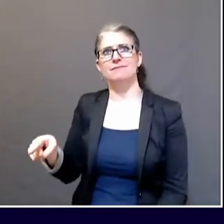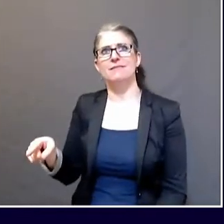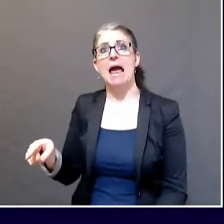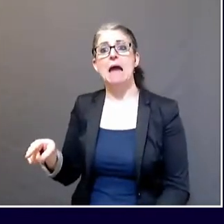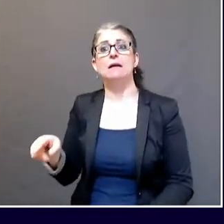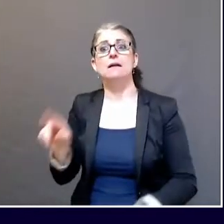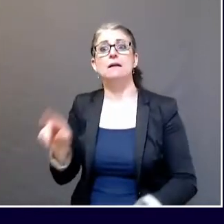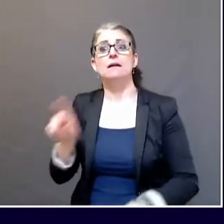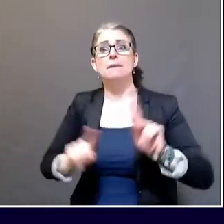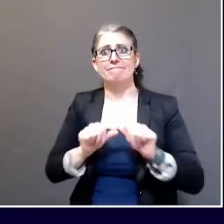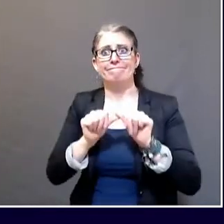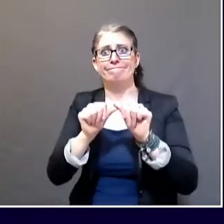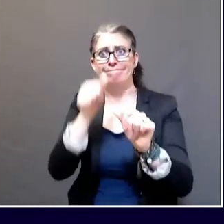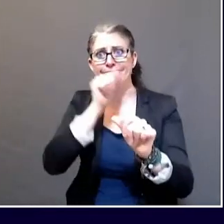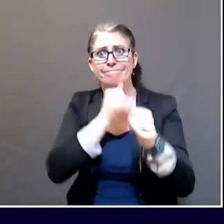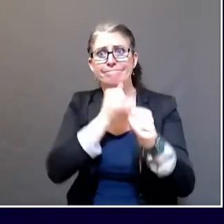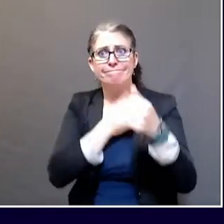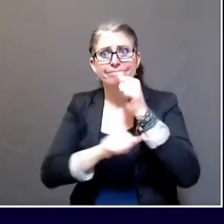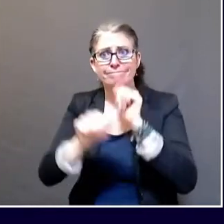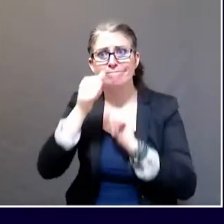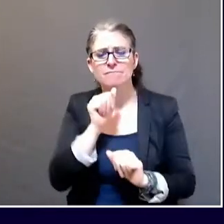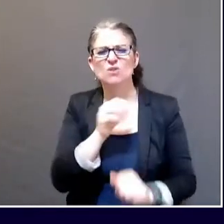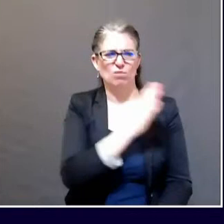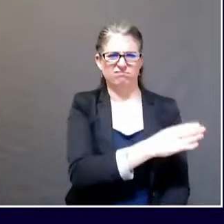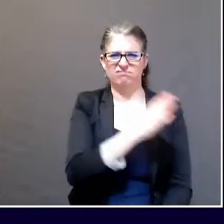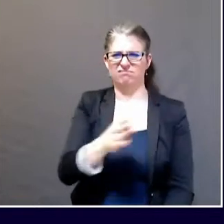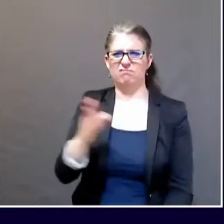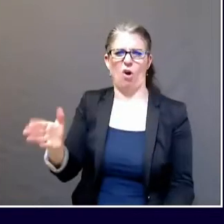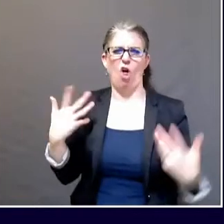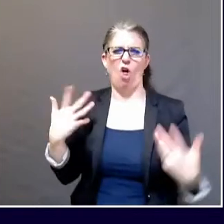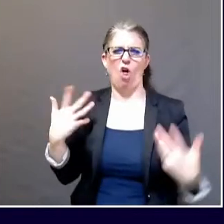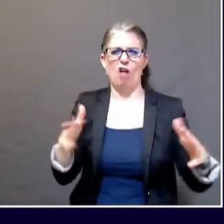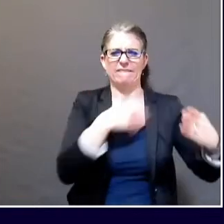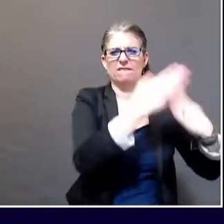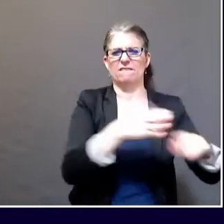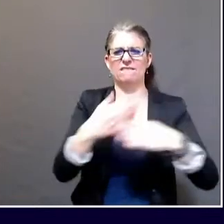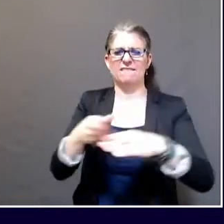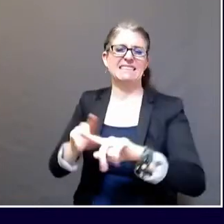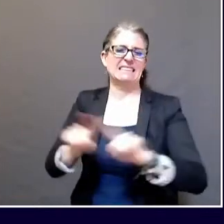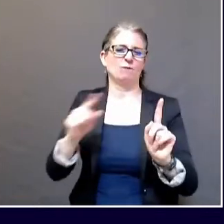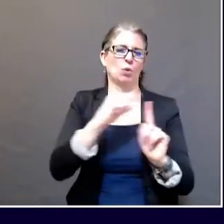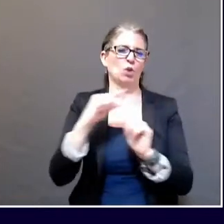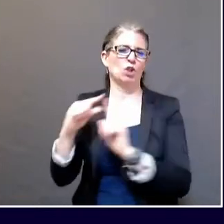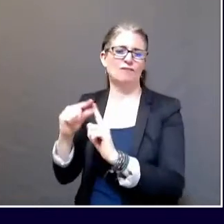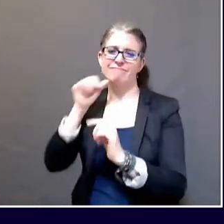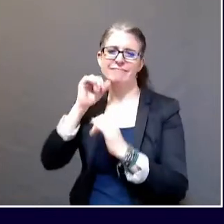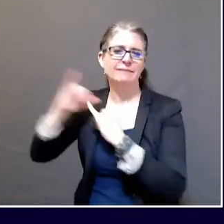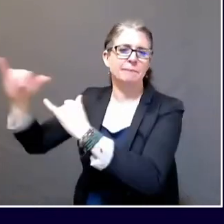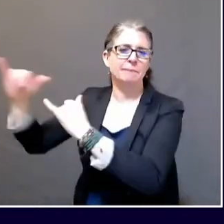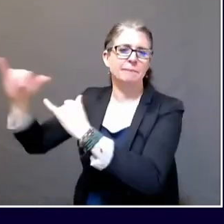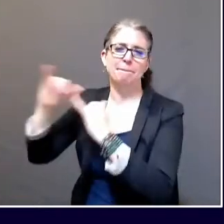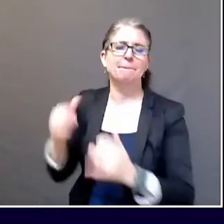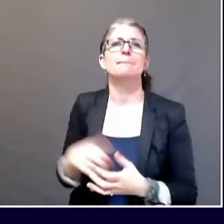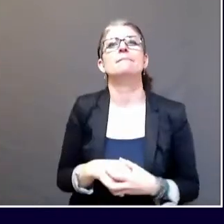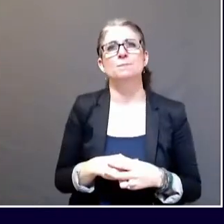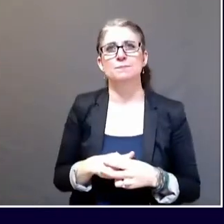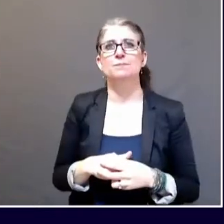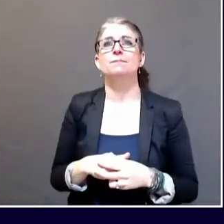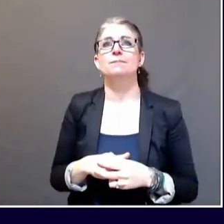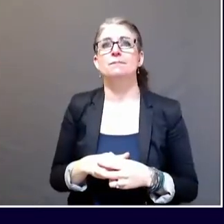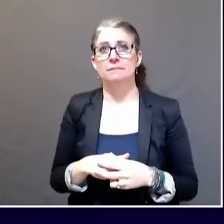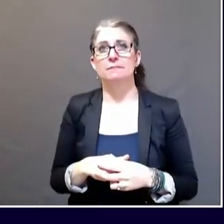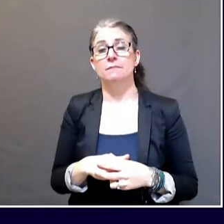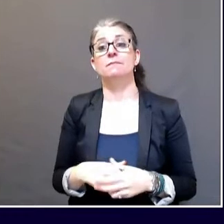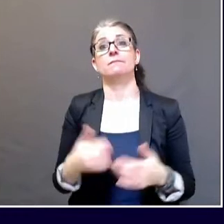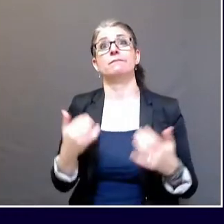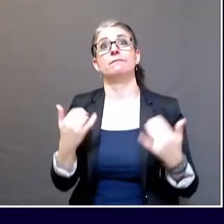really something that's well defined. And so that's one reason, for example, you don't really hear me, you've never heard me during these briefings remark